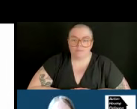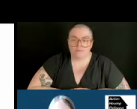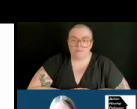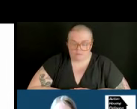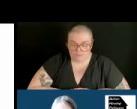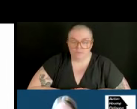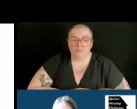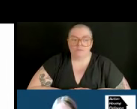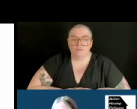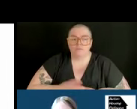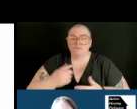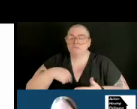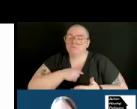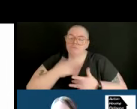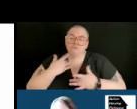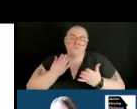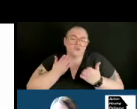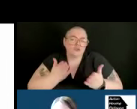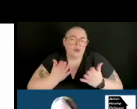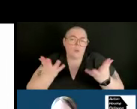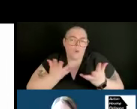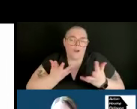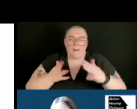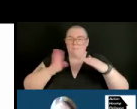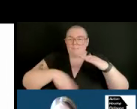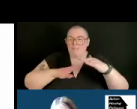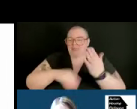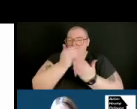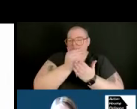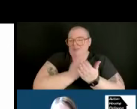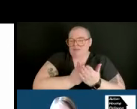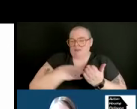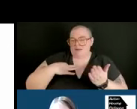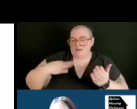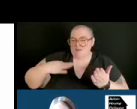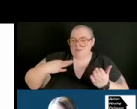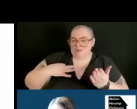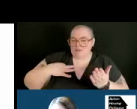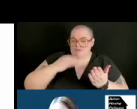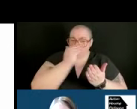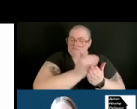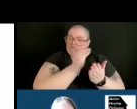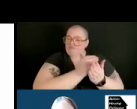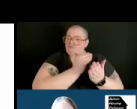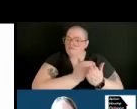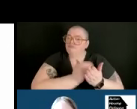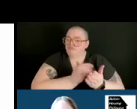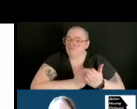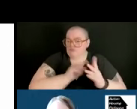We usually suggest starting with a basic list of applications. The idea is